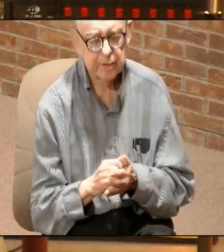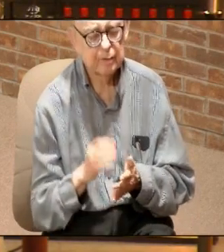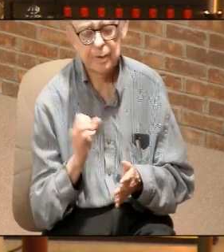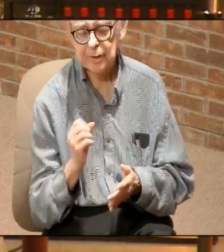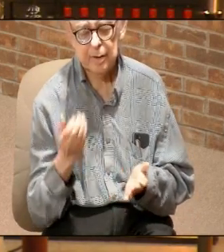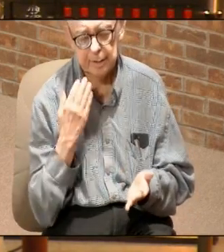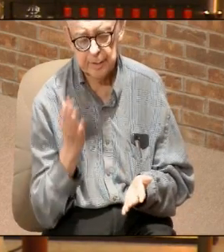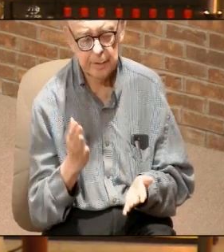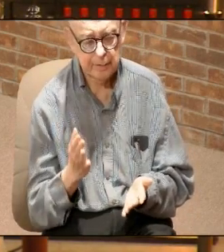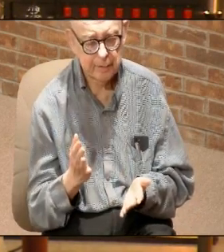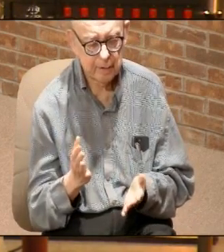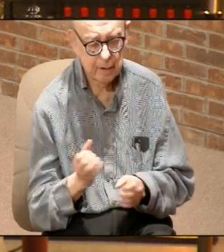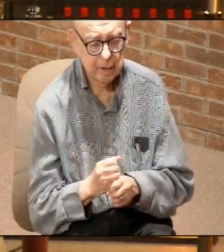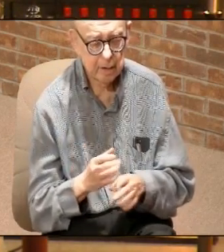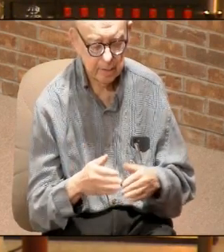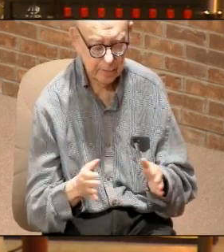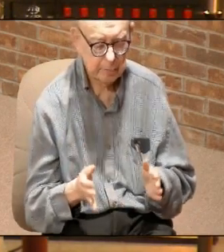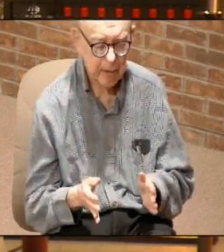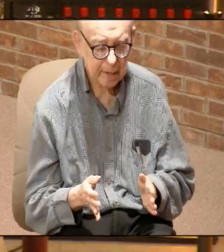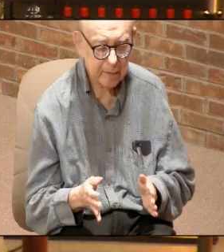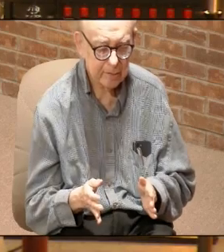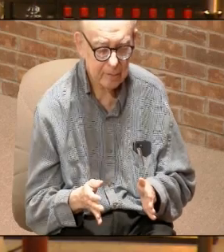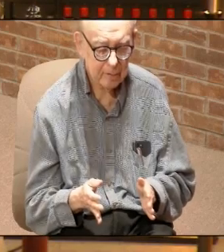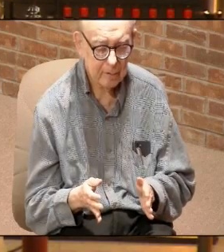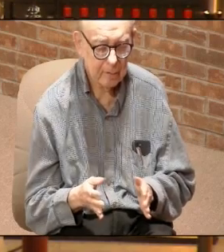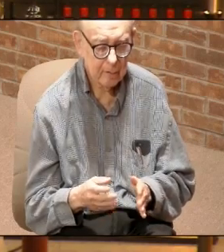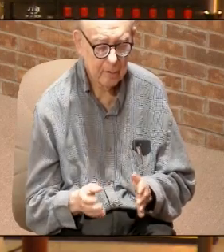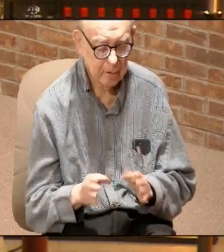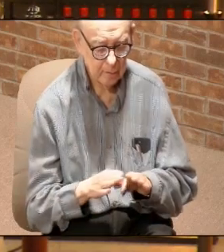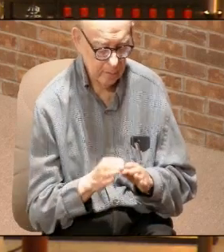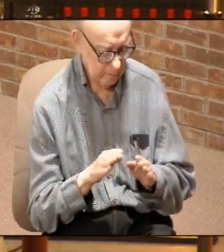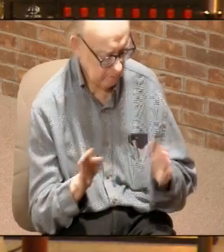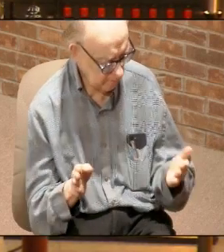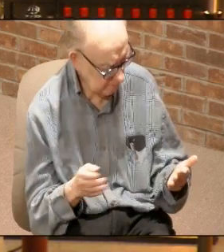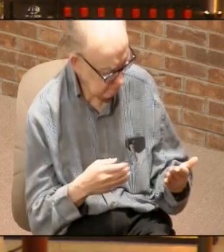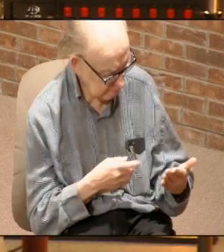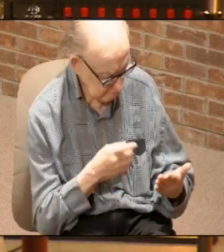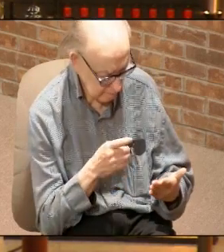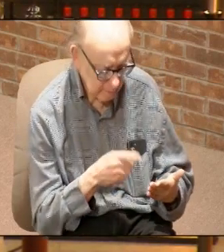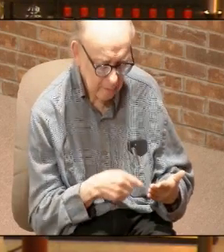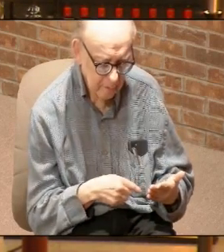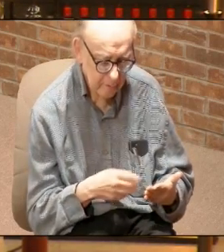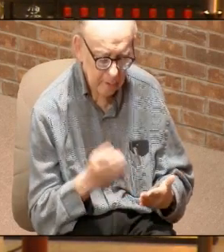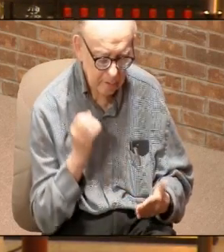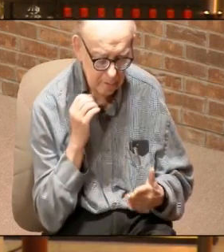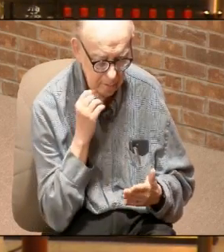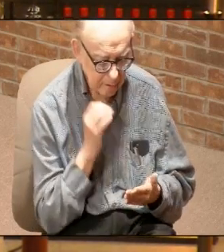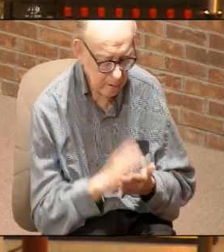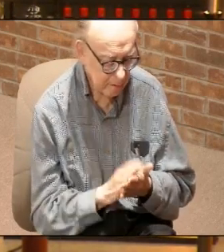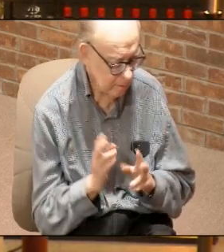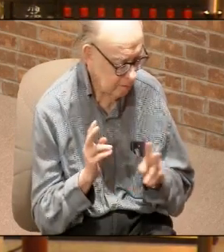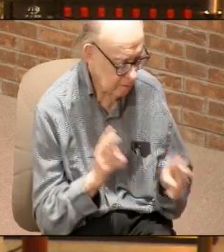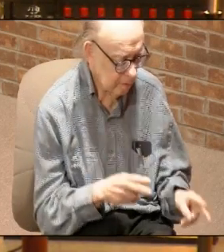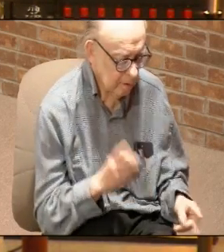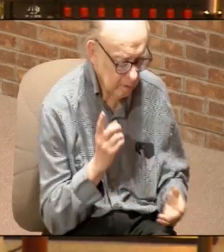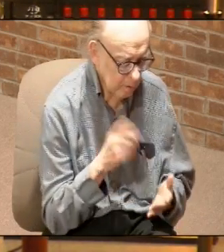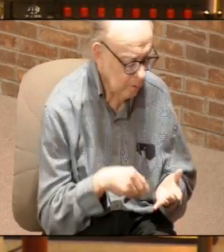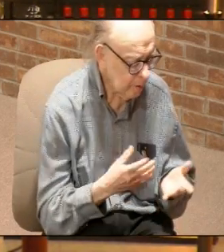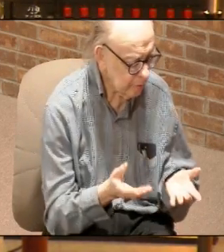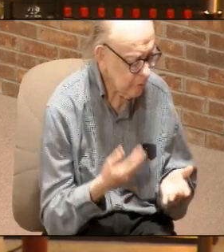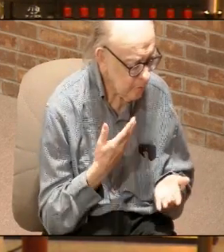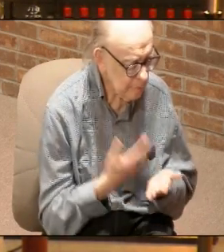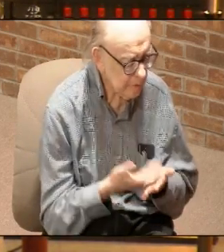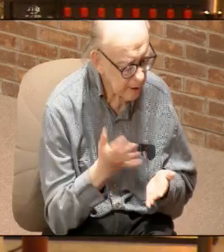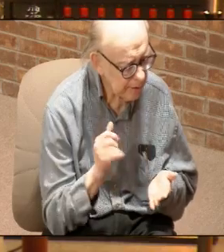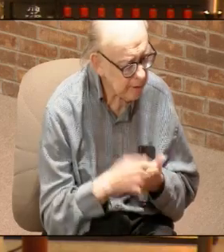Saturday. That I got this package, and I opened it up, and Diana looked at it and said, "What did you go and buy that